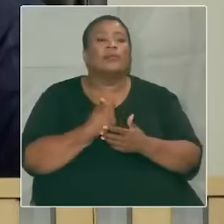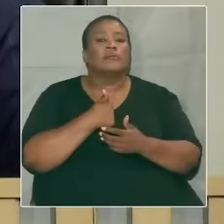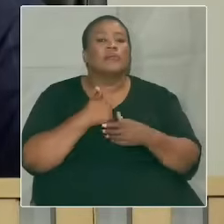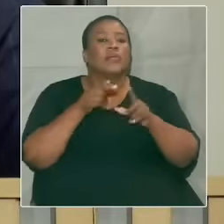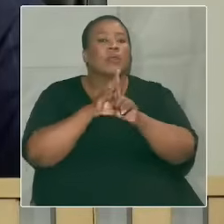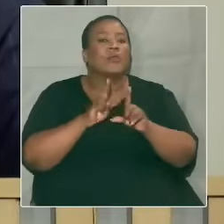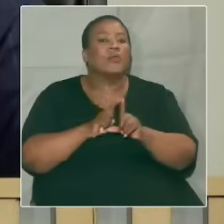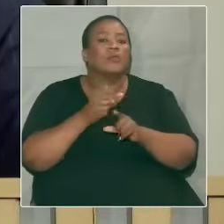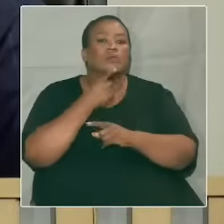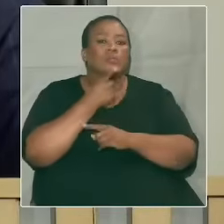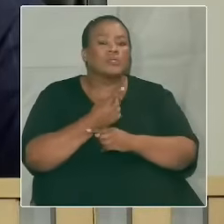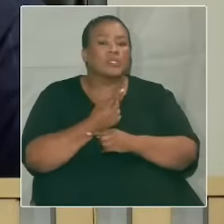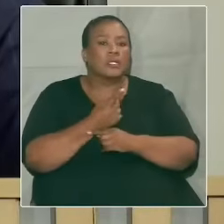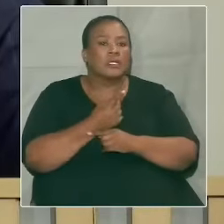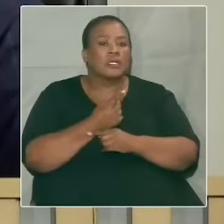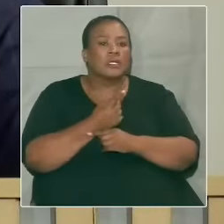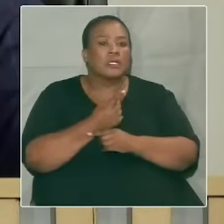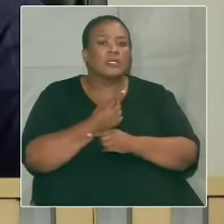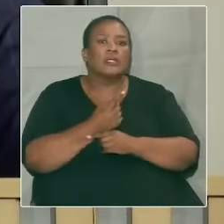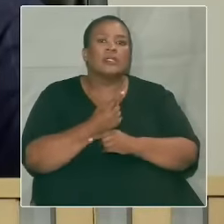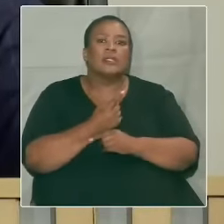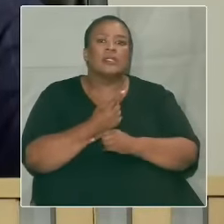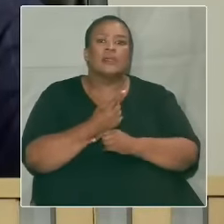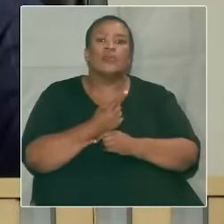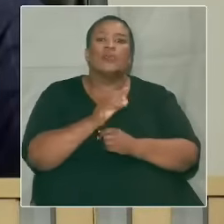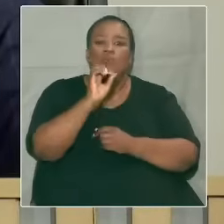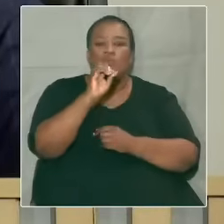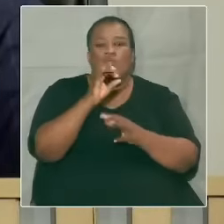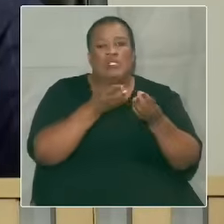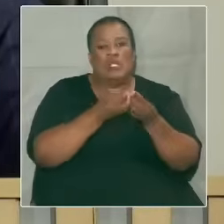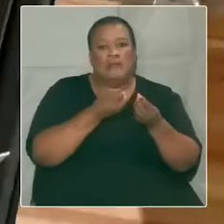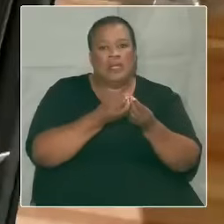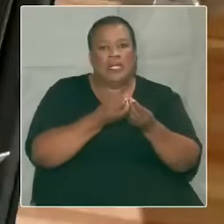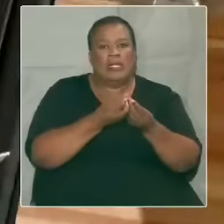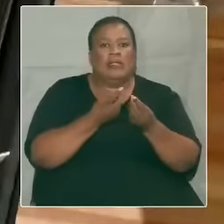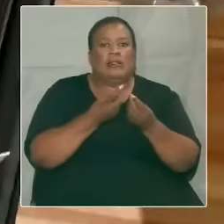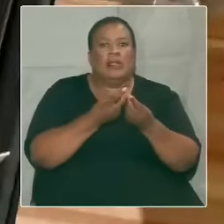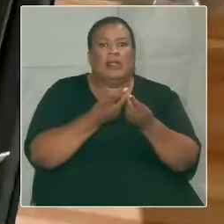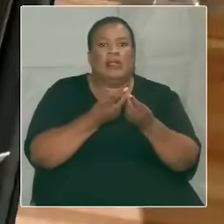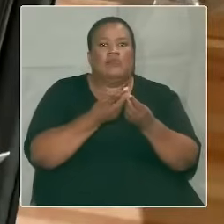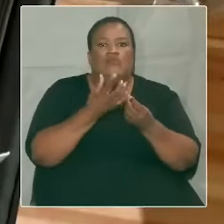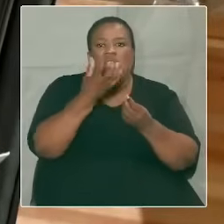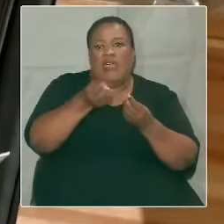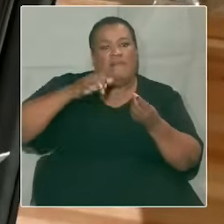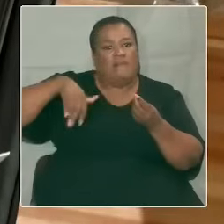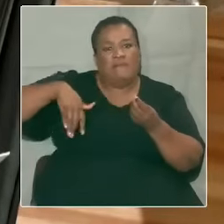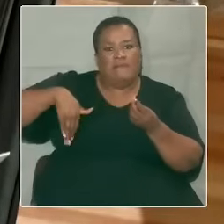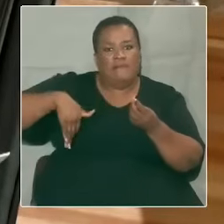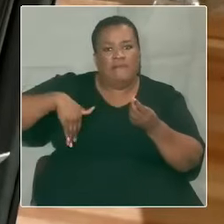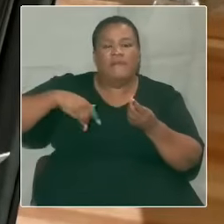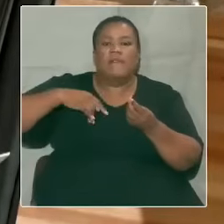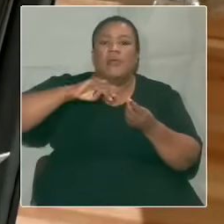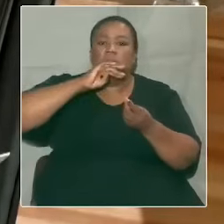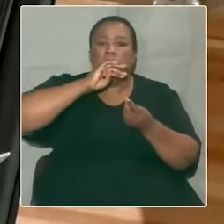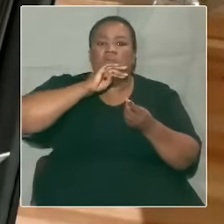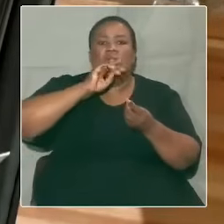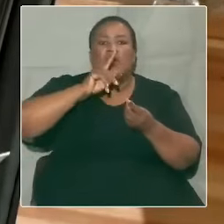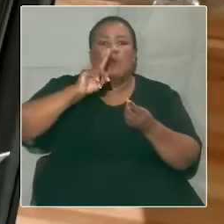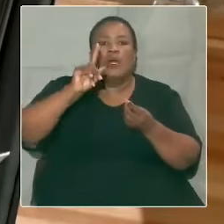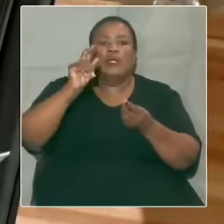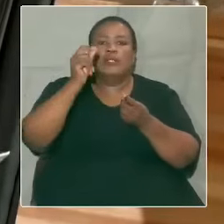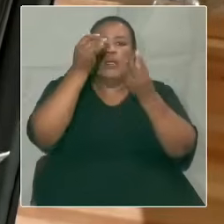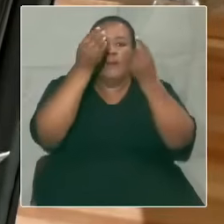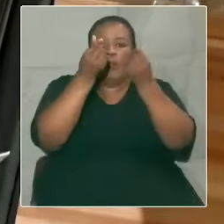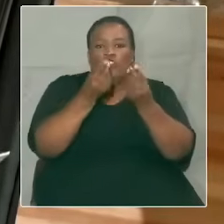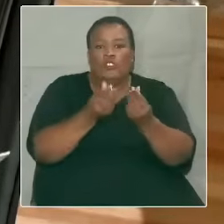still something outstanding, which is the budget for vehicles. So that's my signatures. And then if you turn